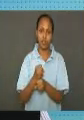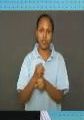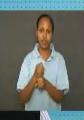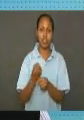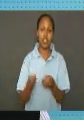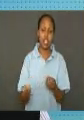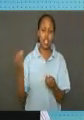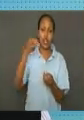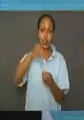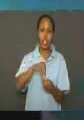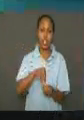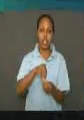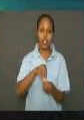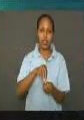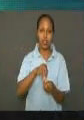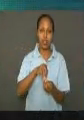including